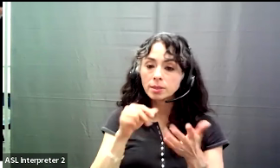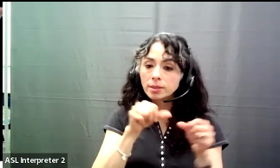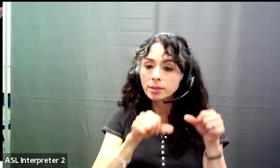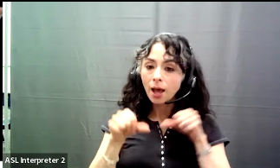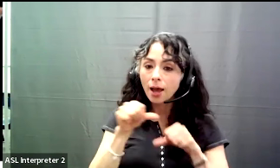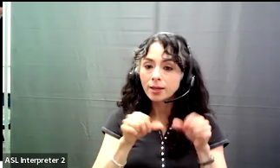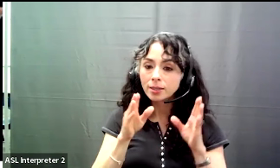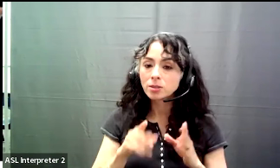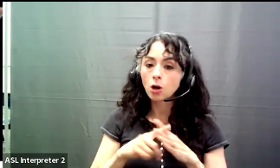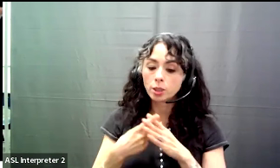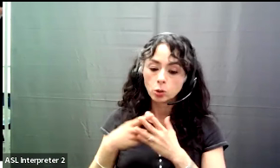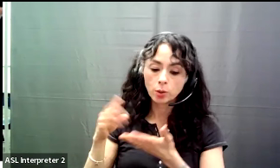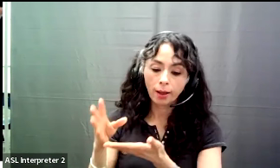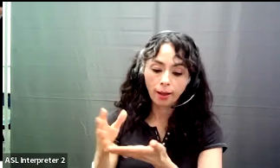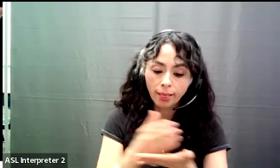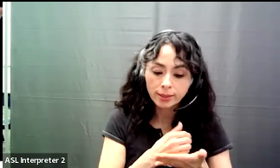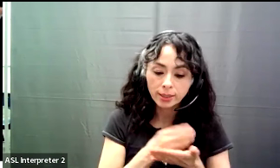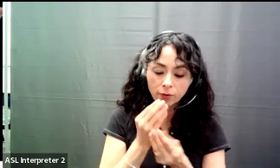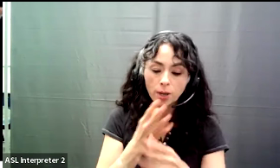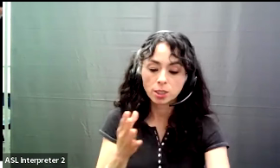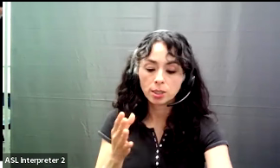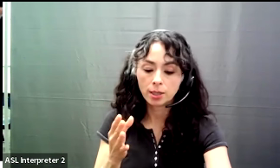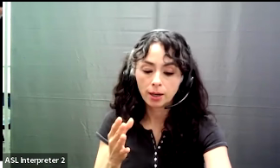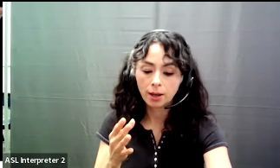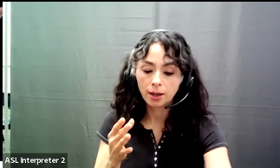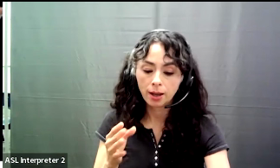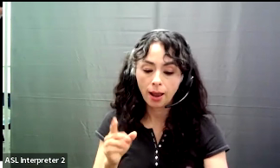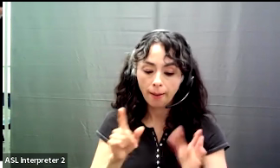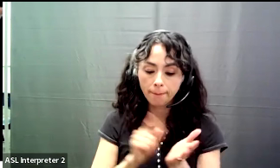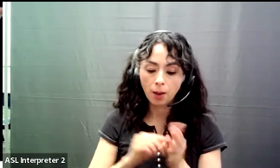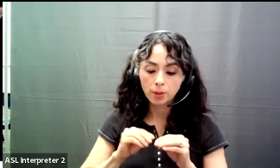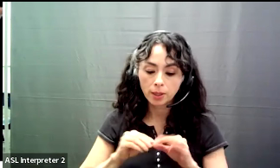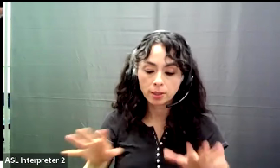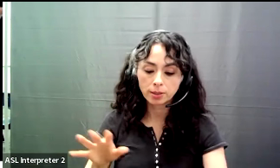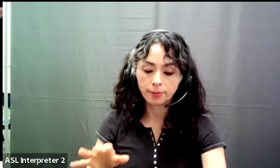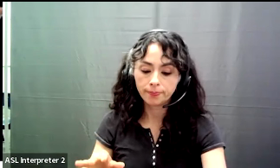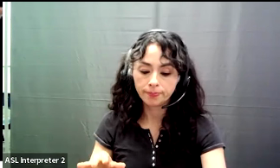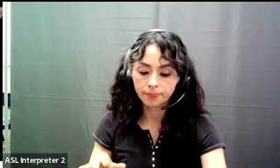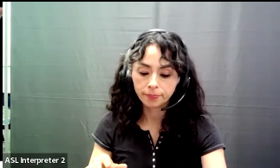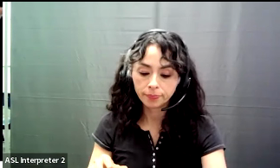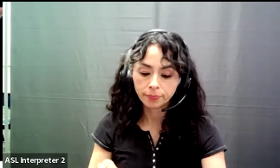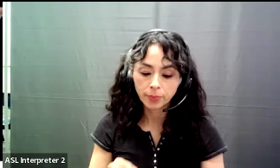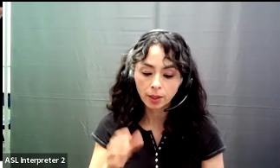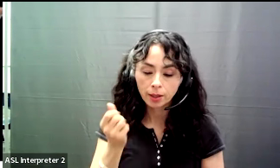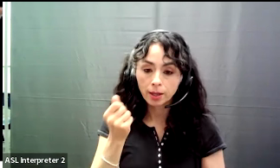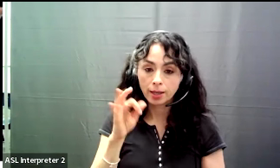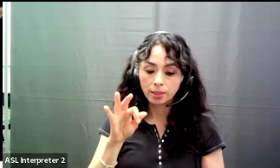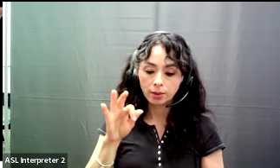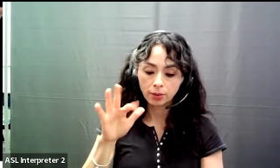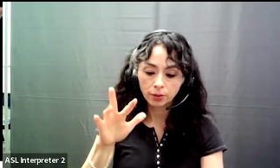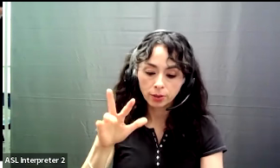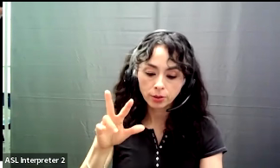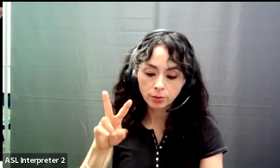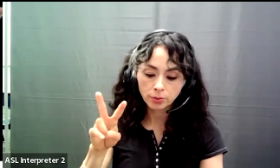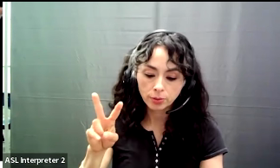started collecting data and publishing these surveys. In 1932, for